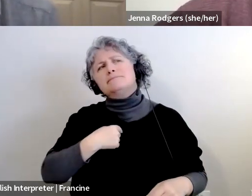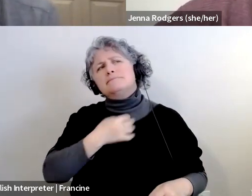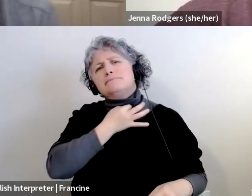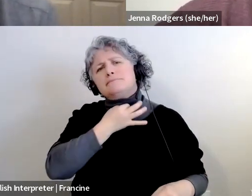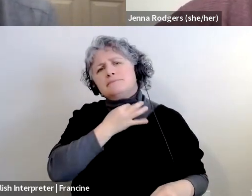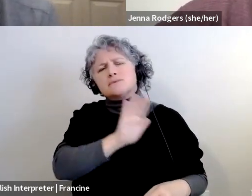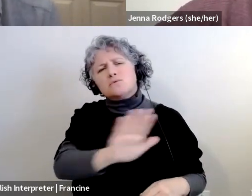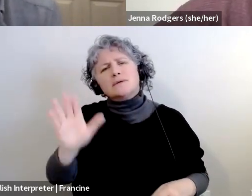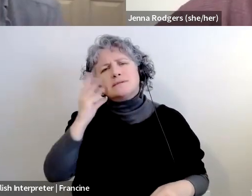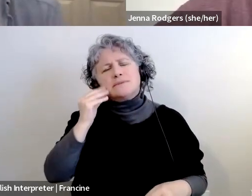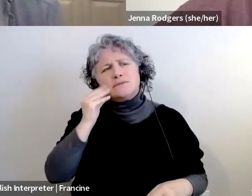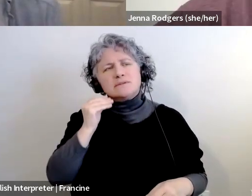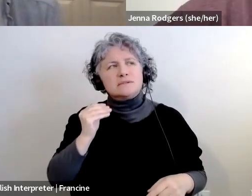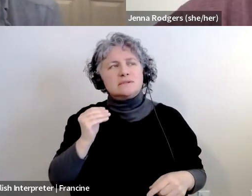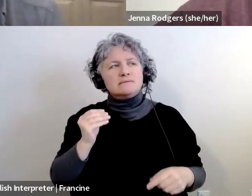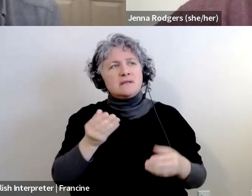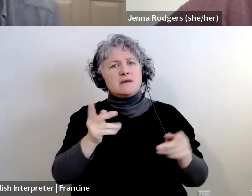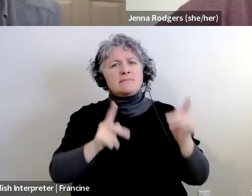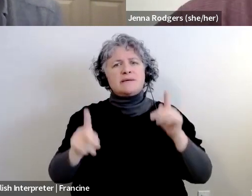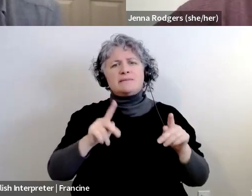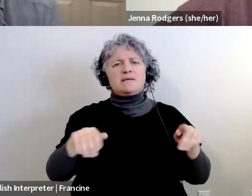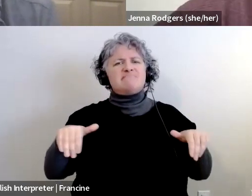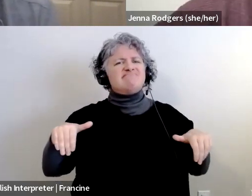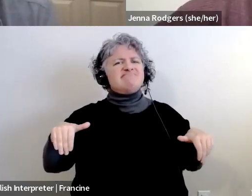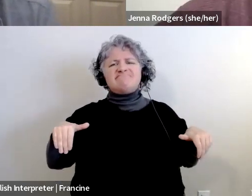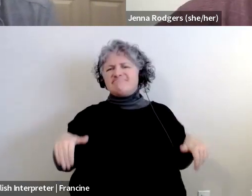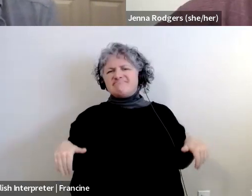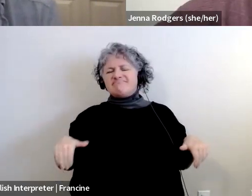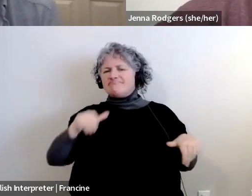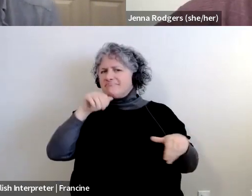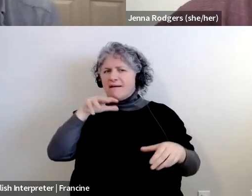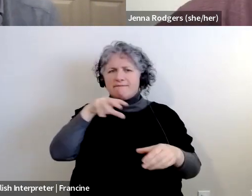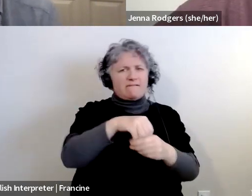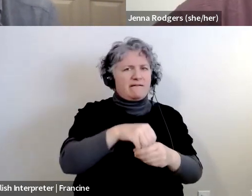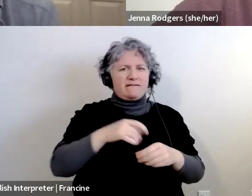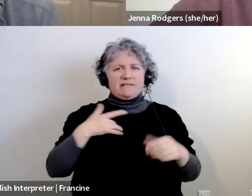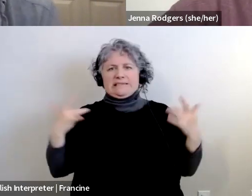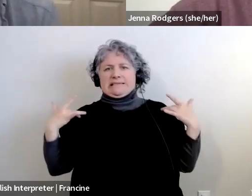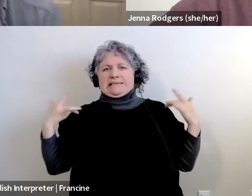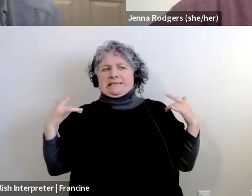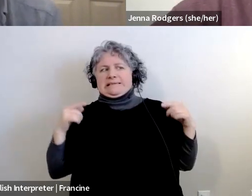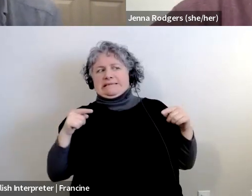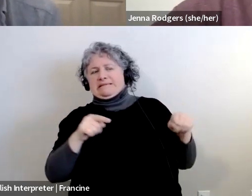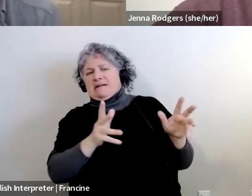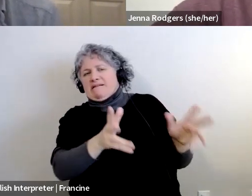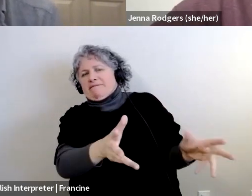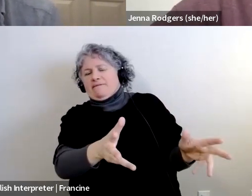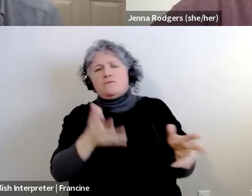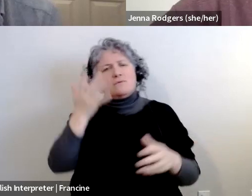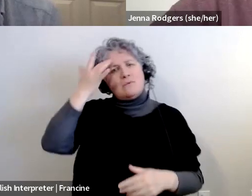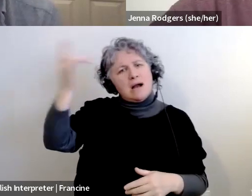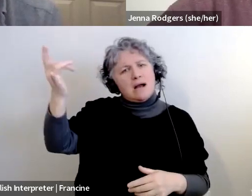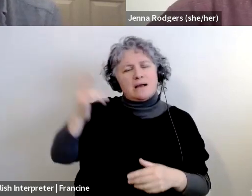experience, why don't people choose to step in? What prevents people from intervening? I will type that up into the